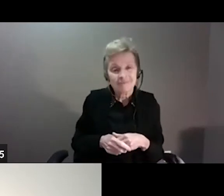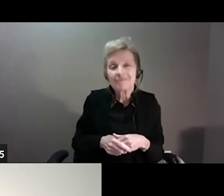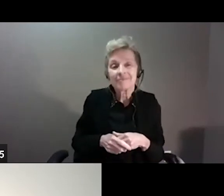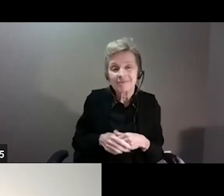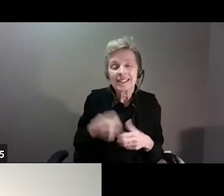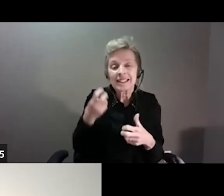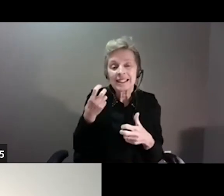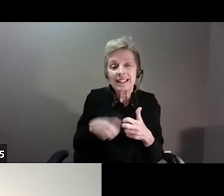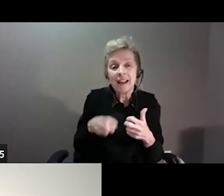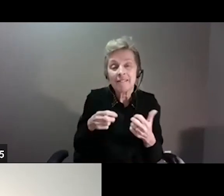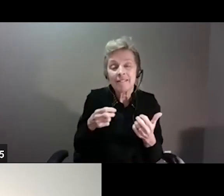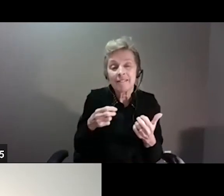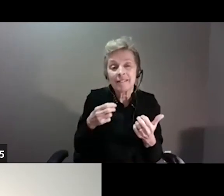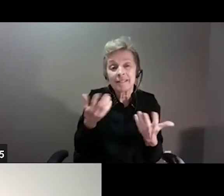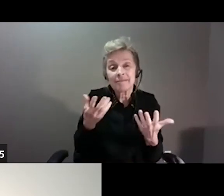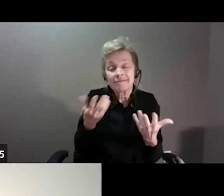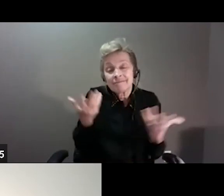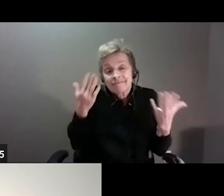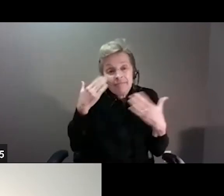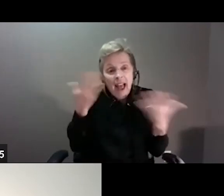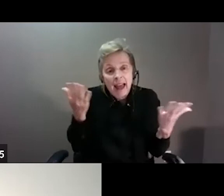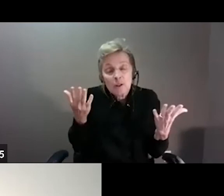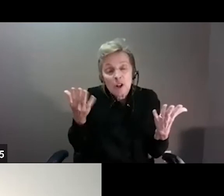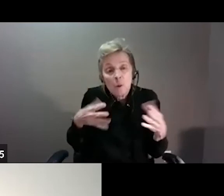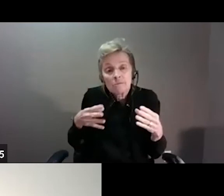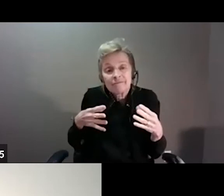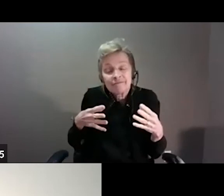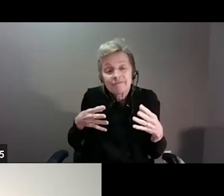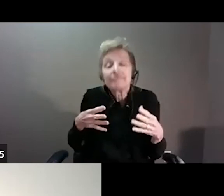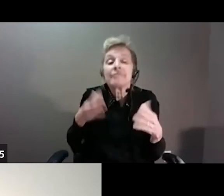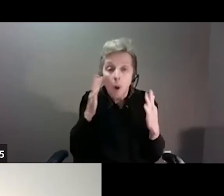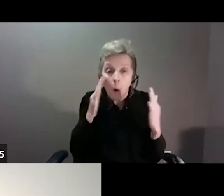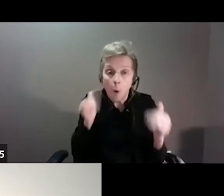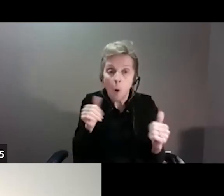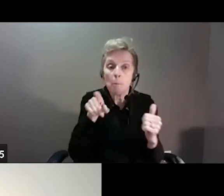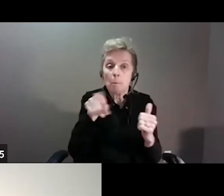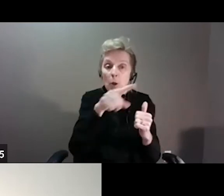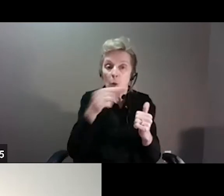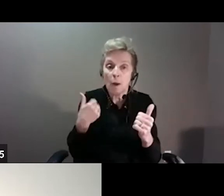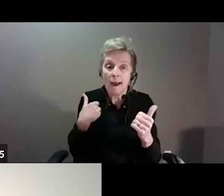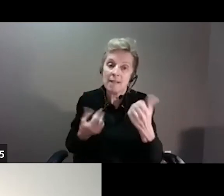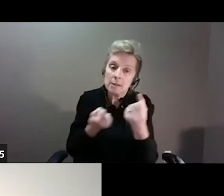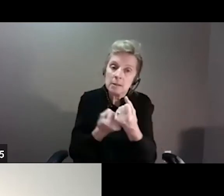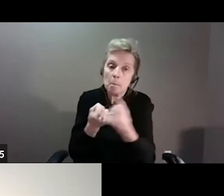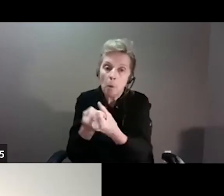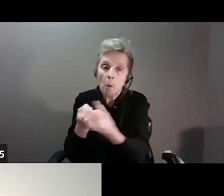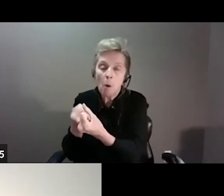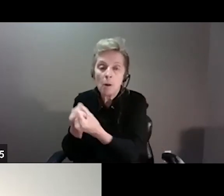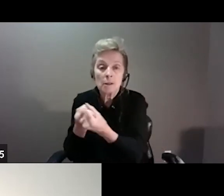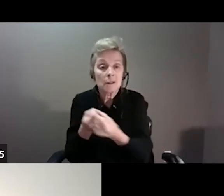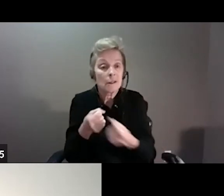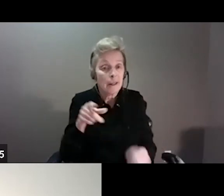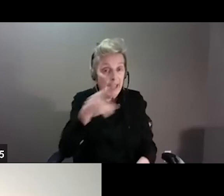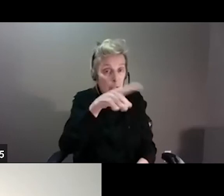can add much more to that, but I hope that you have the supports that you need to be able to have these